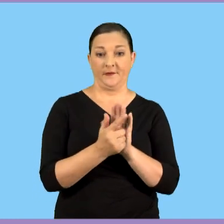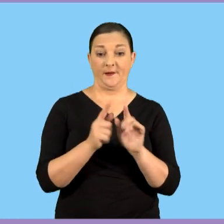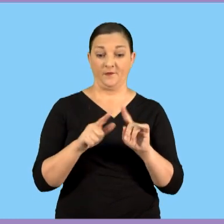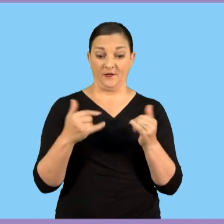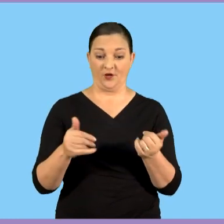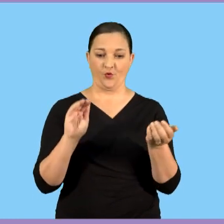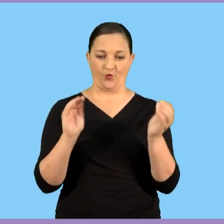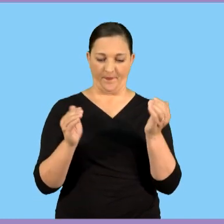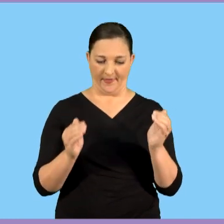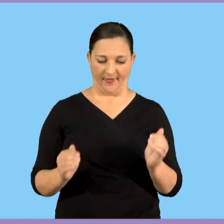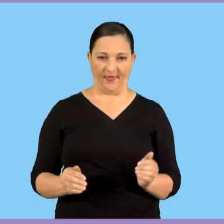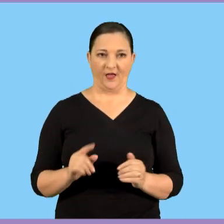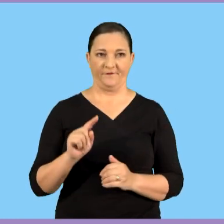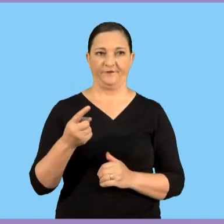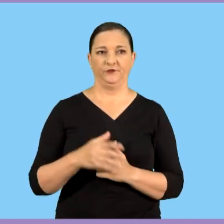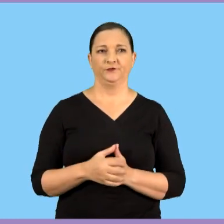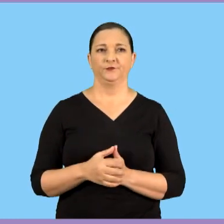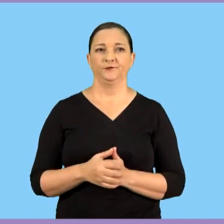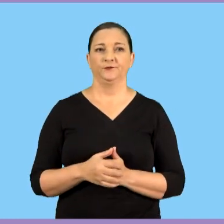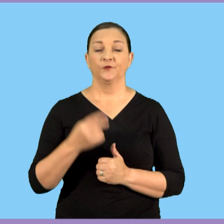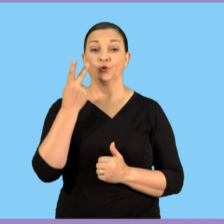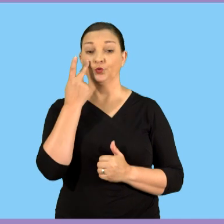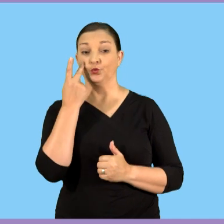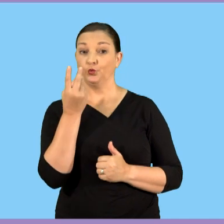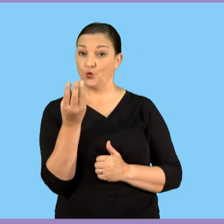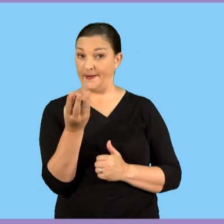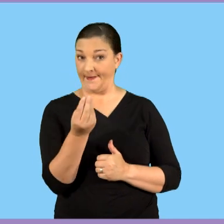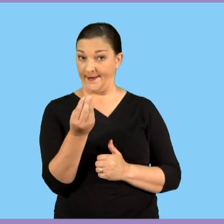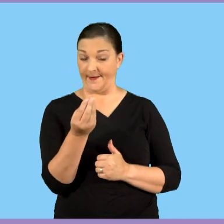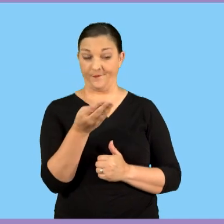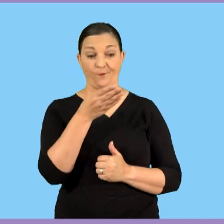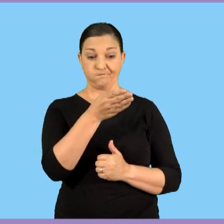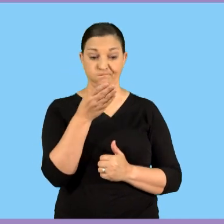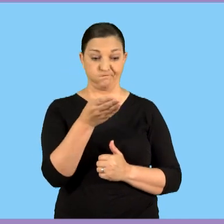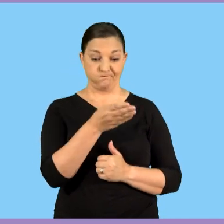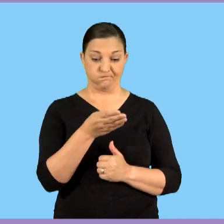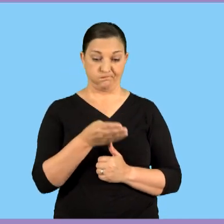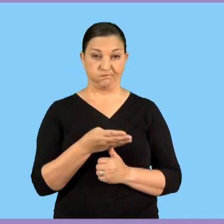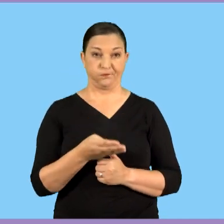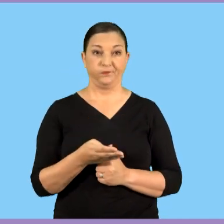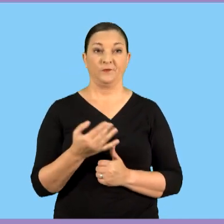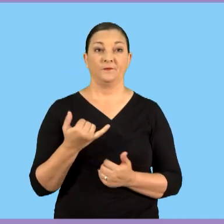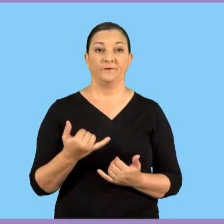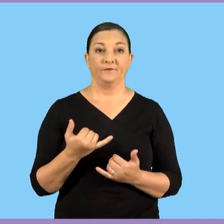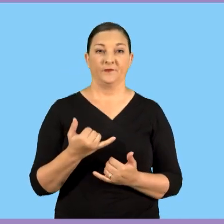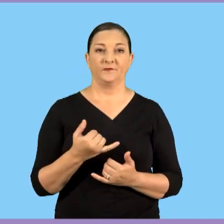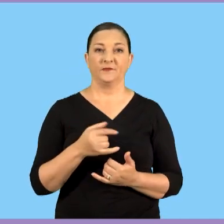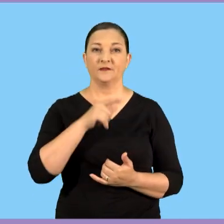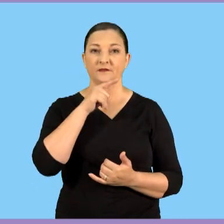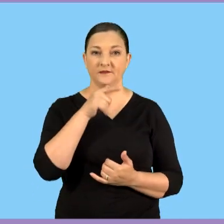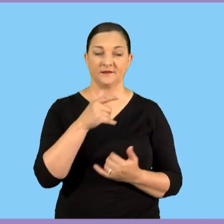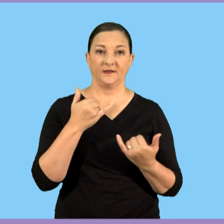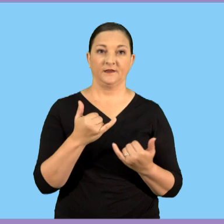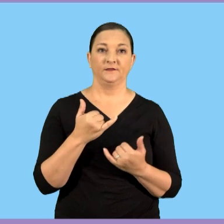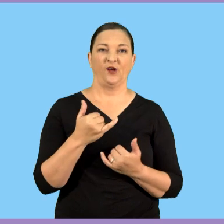comparing integers. So for the following numbers, look at the following numbers and fill out those symbols